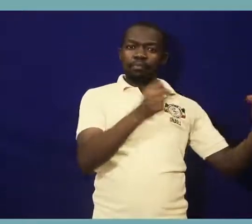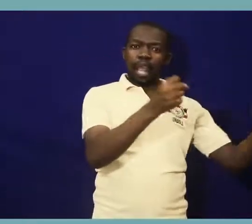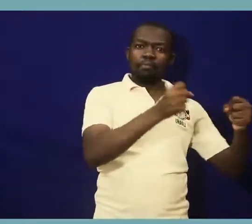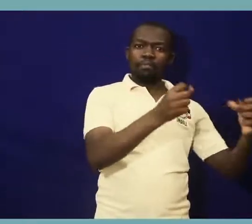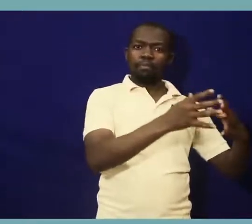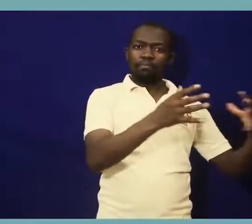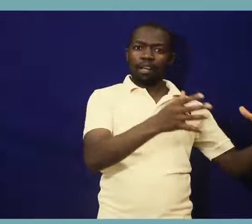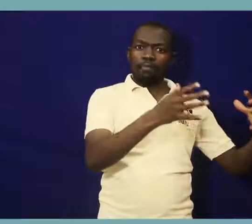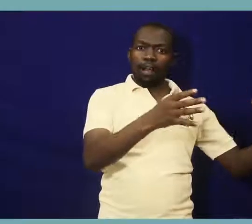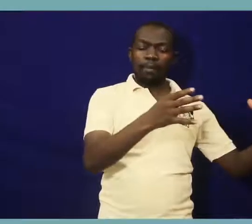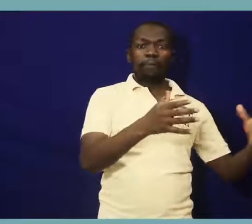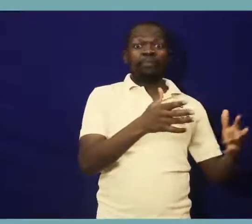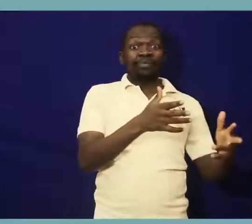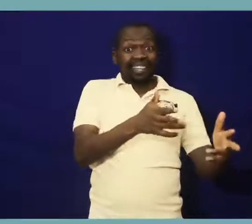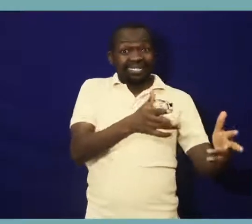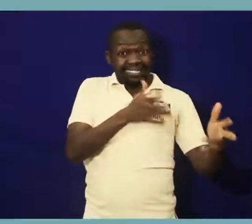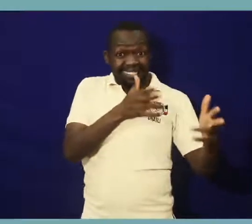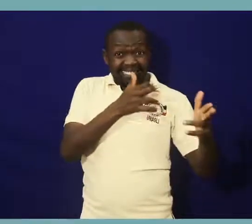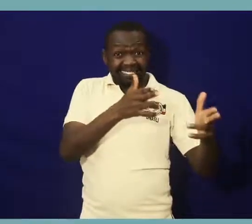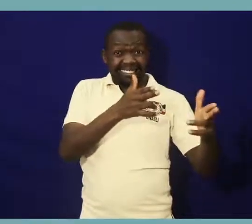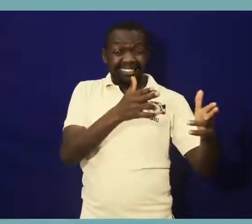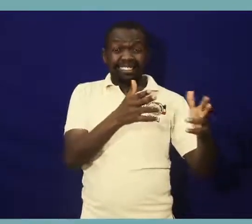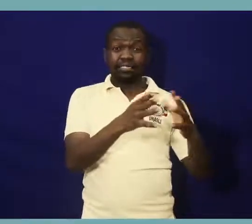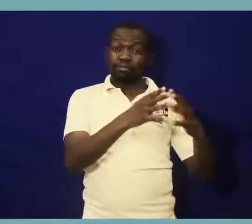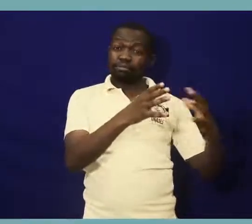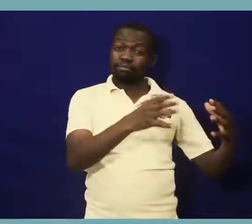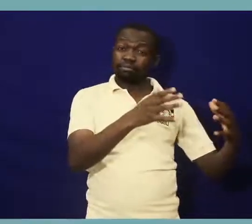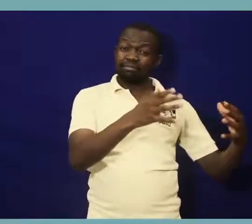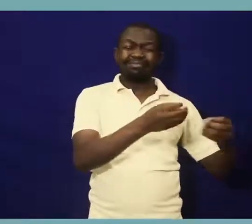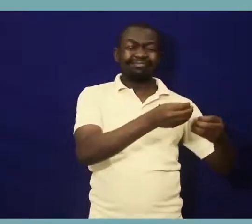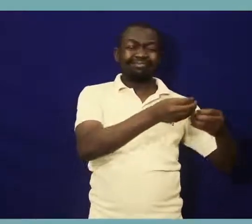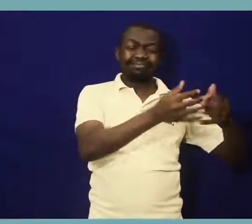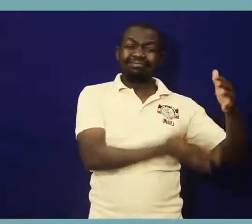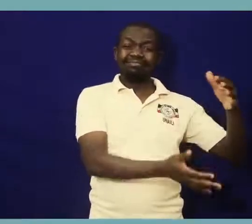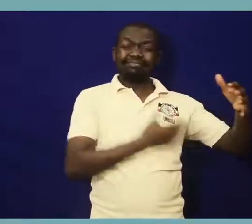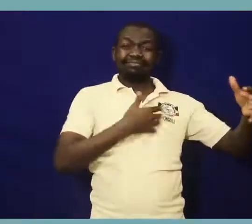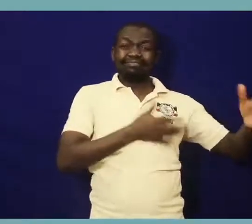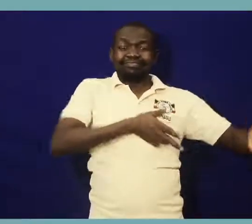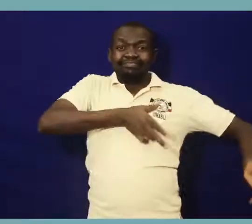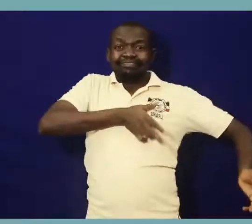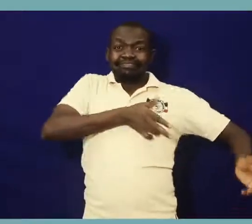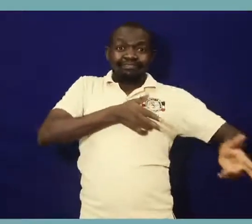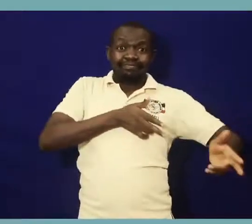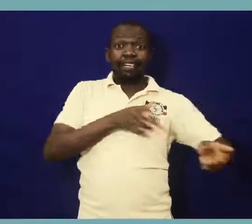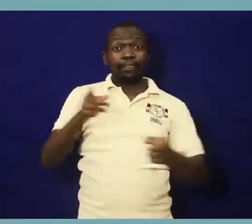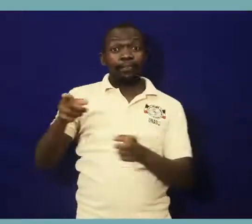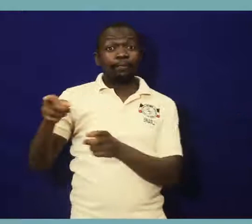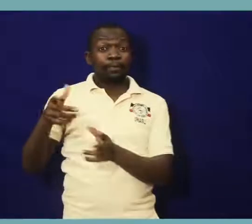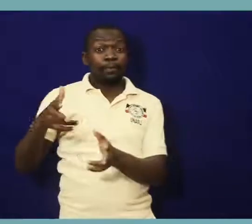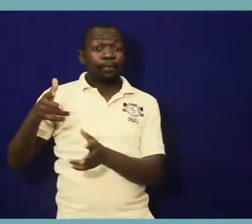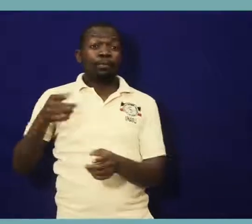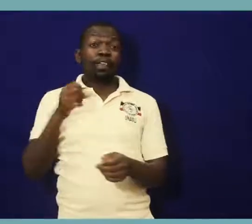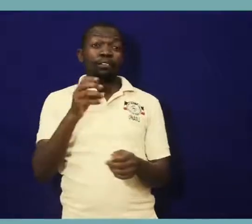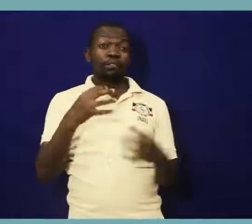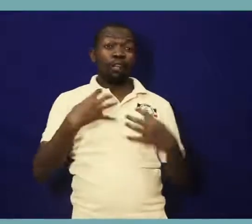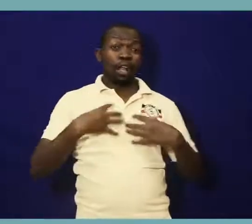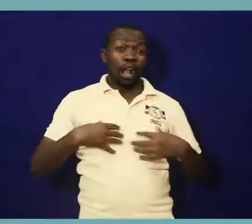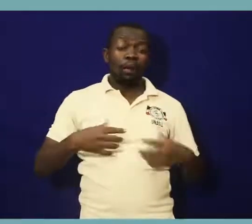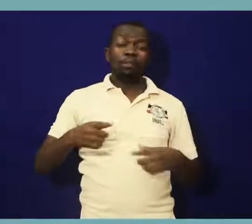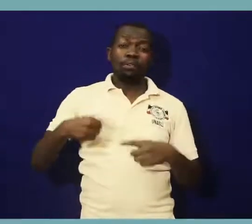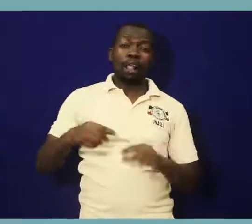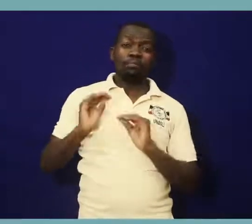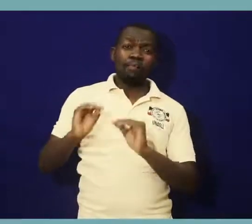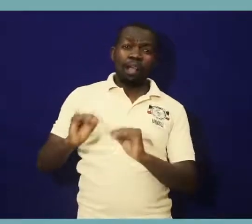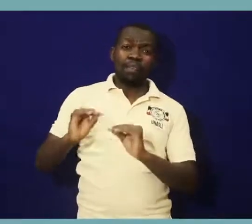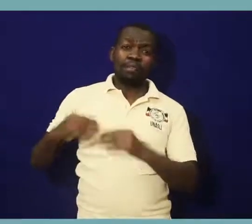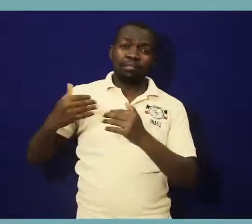Guns increased in number and size. Armies underwent frequent training.